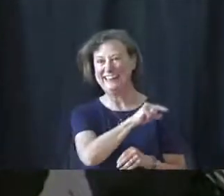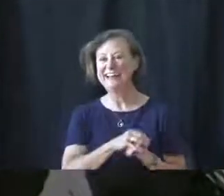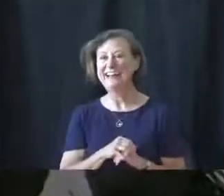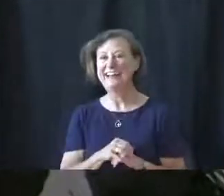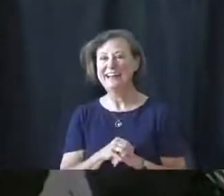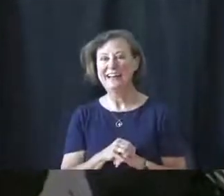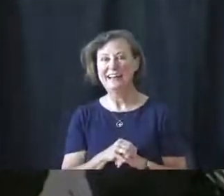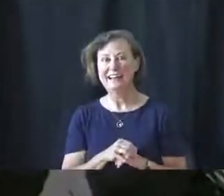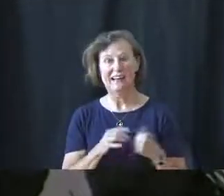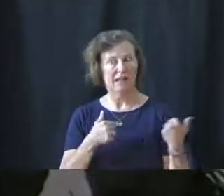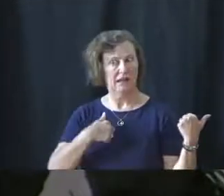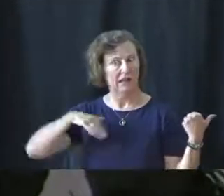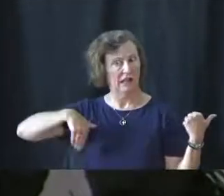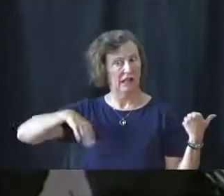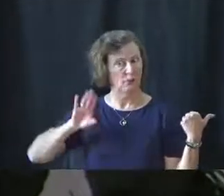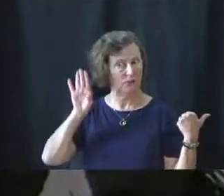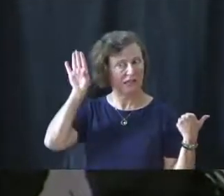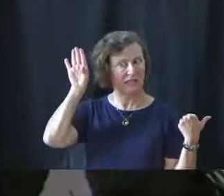You notice I didn't raise my hand.